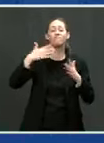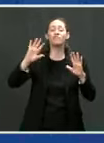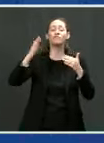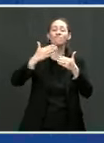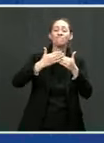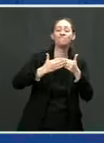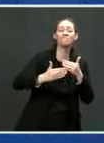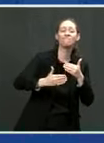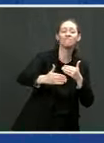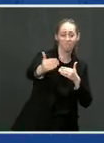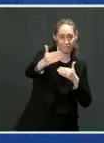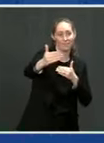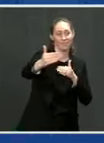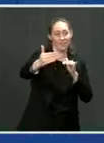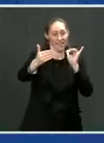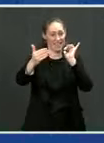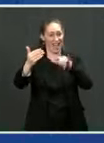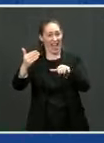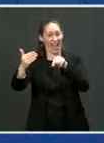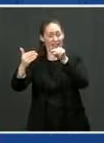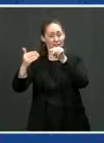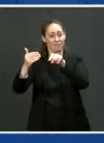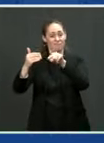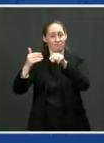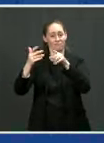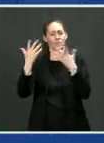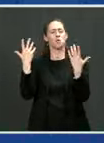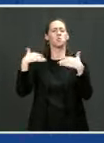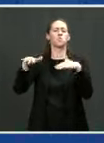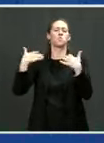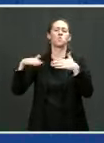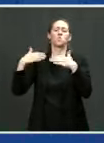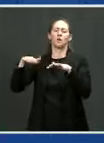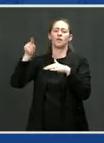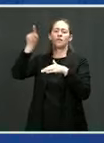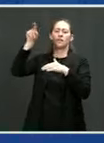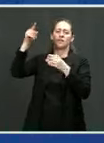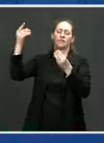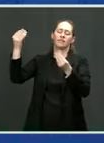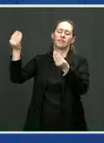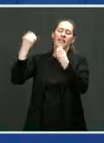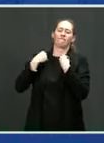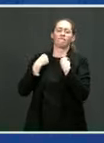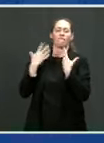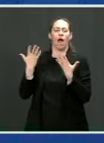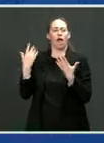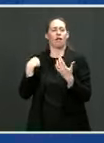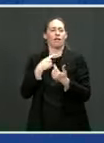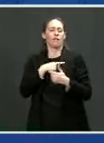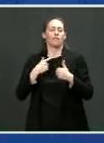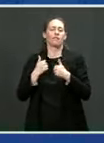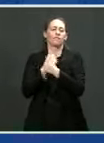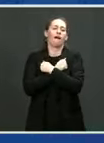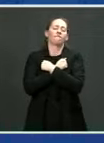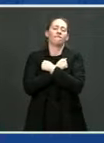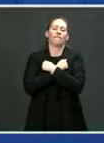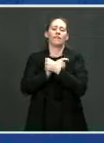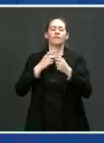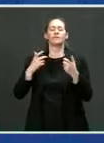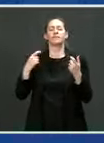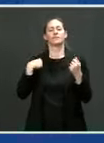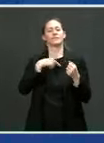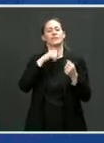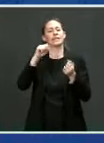Then in your mercy, grant us a holy rest and